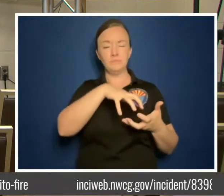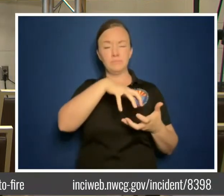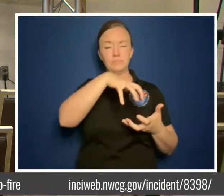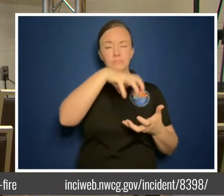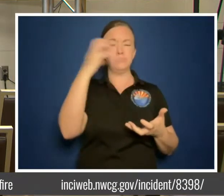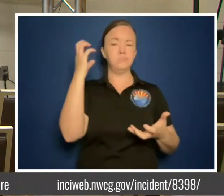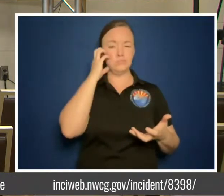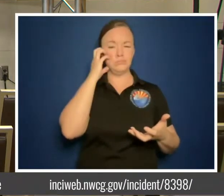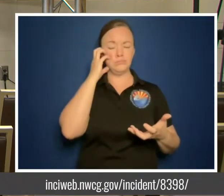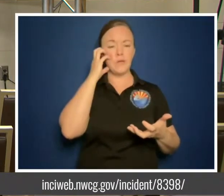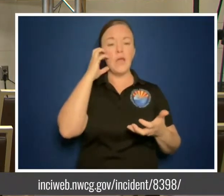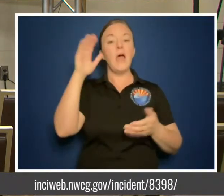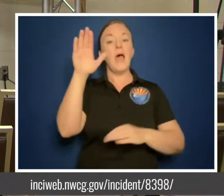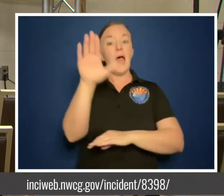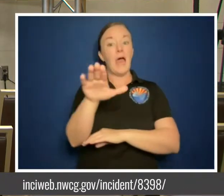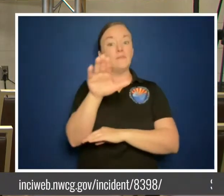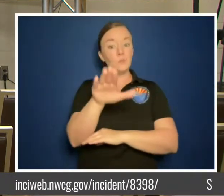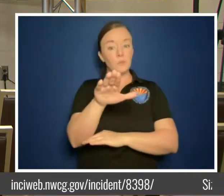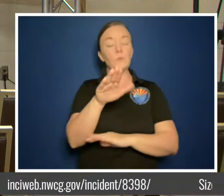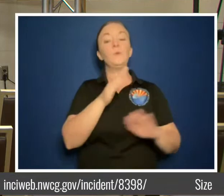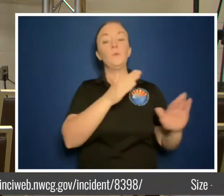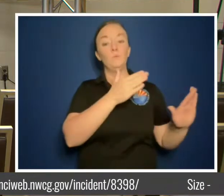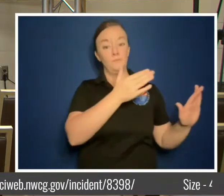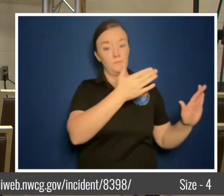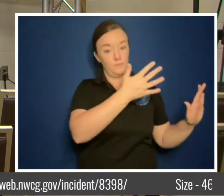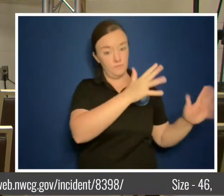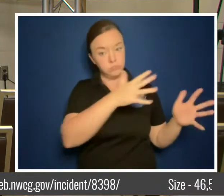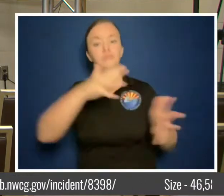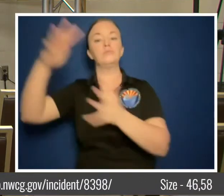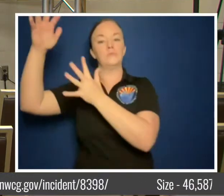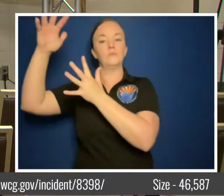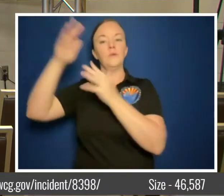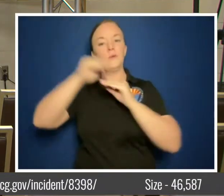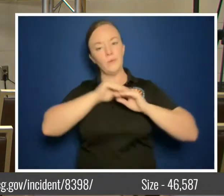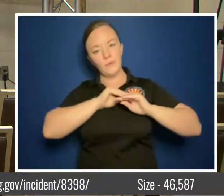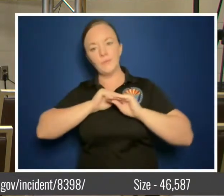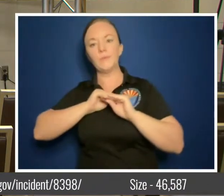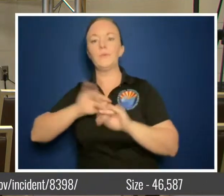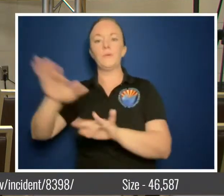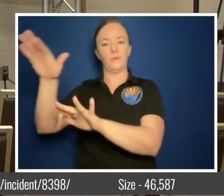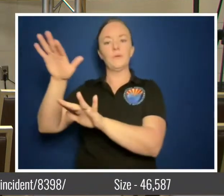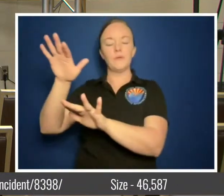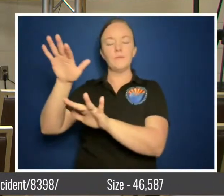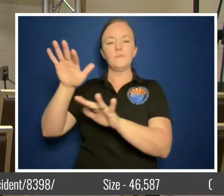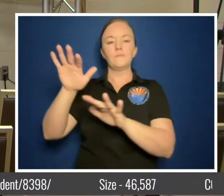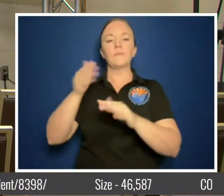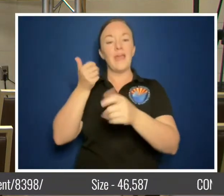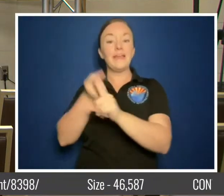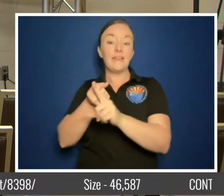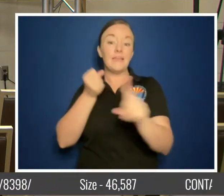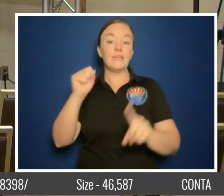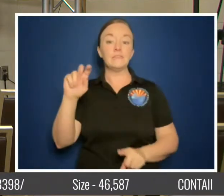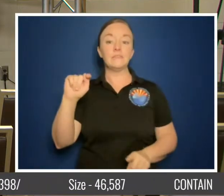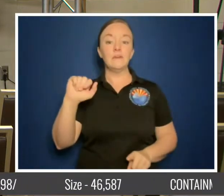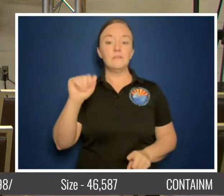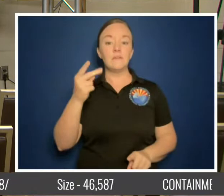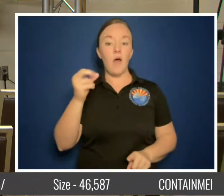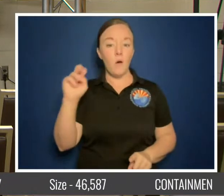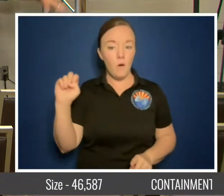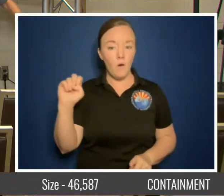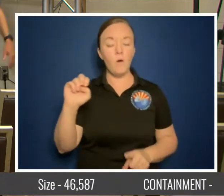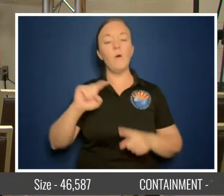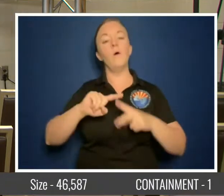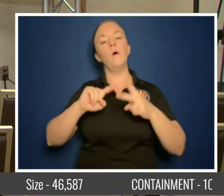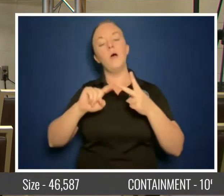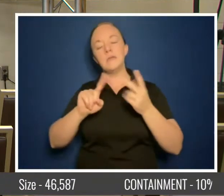afternoon, that smoke blows over and hits the greater Tahoe area and then eventually can get into